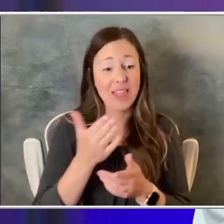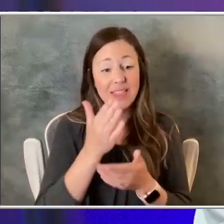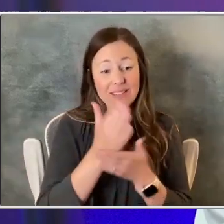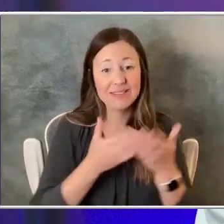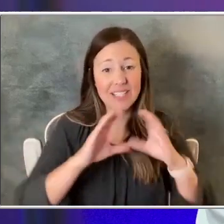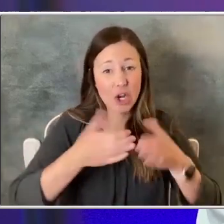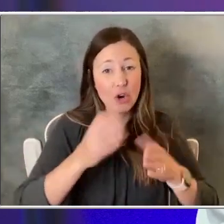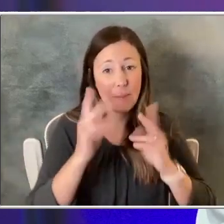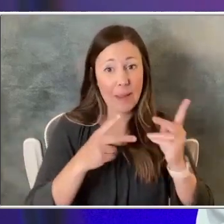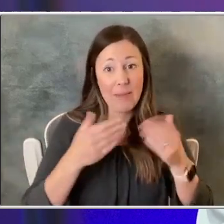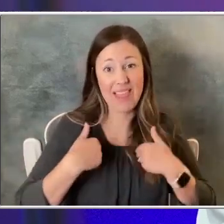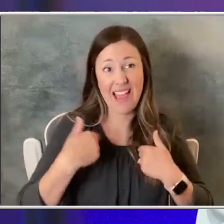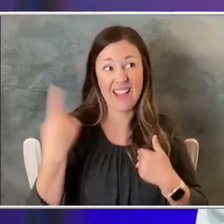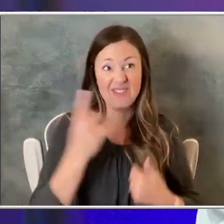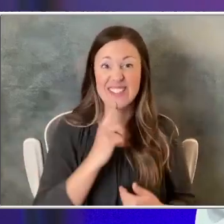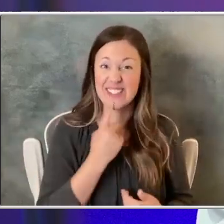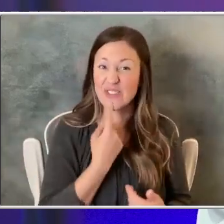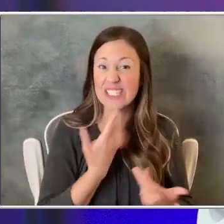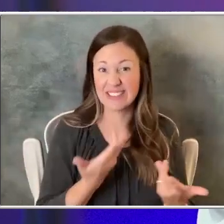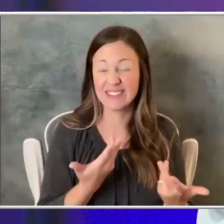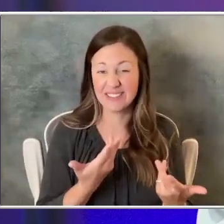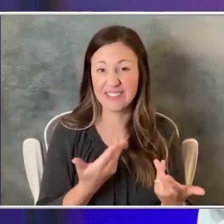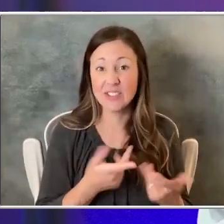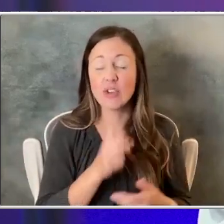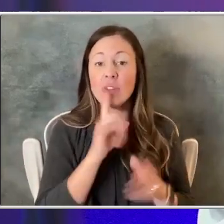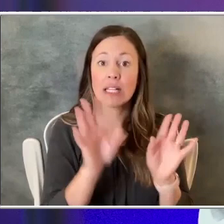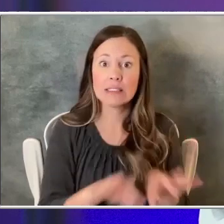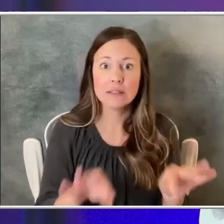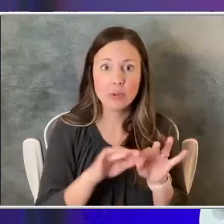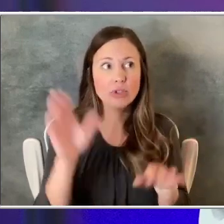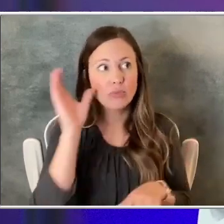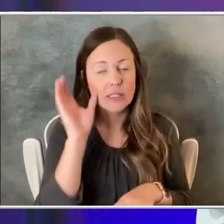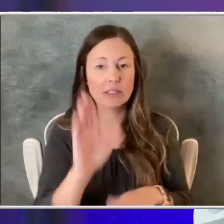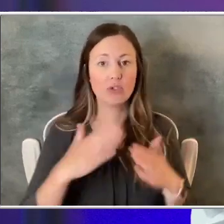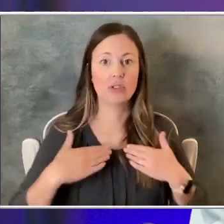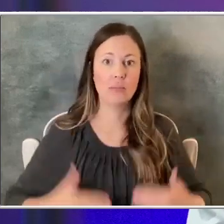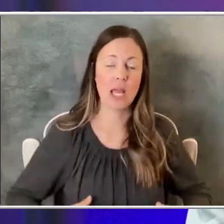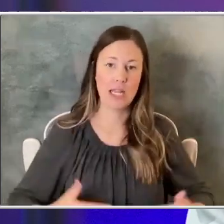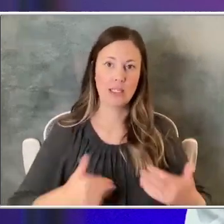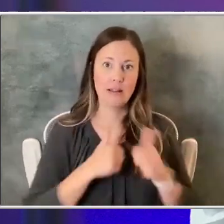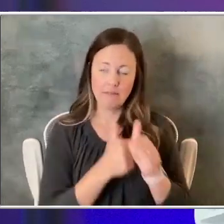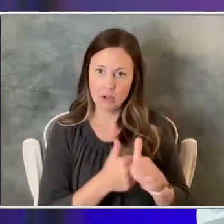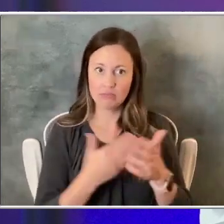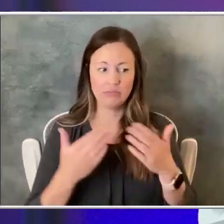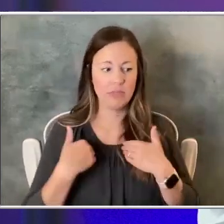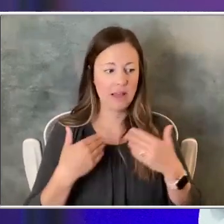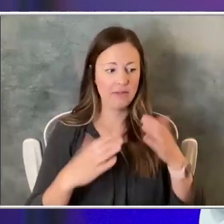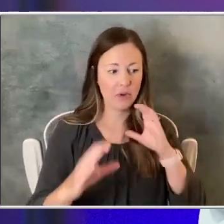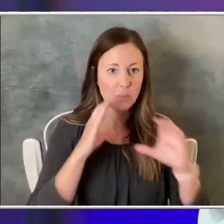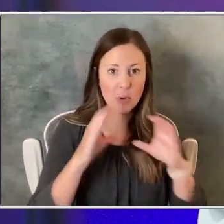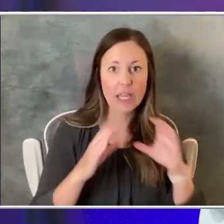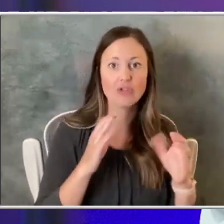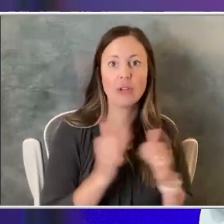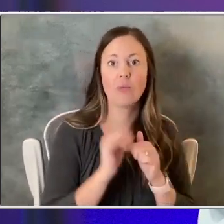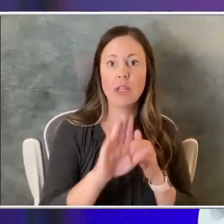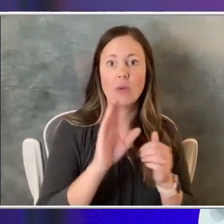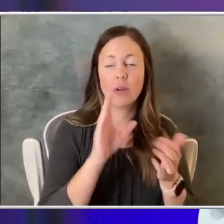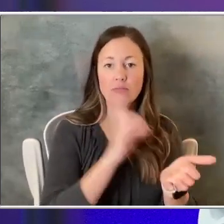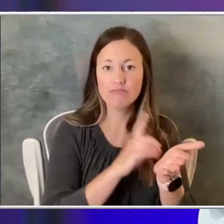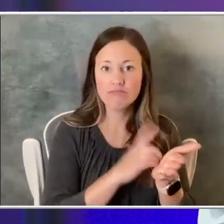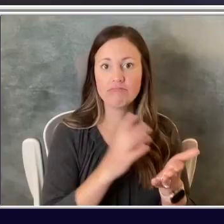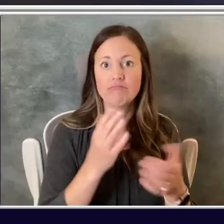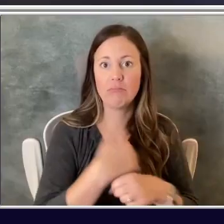have things that are significant. So it's important to listen to your body. It's important to have communication with your providers and get the care that you